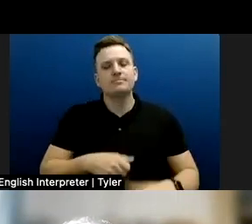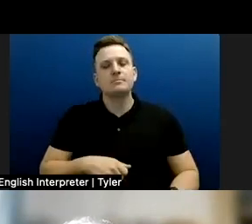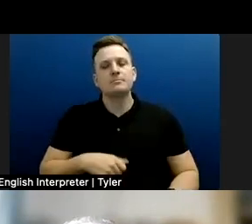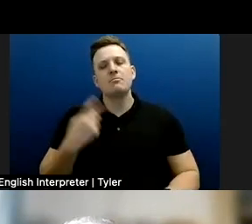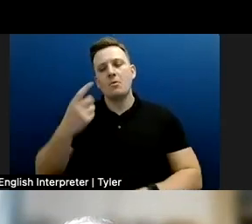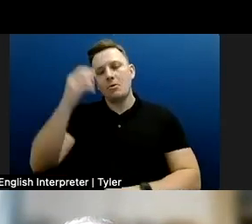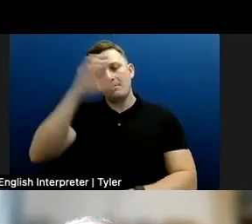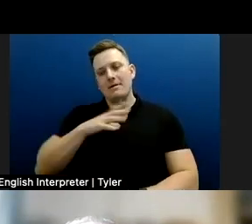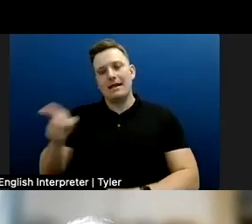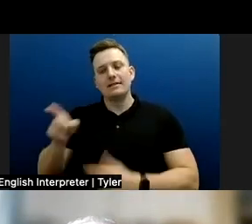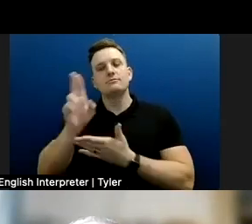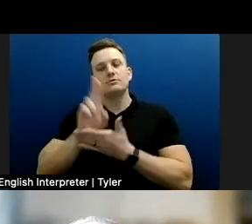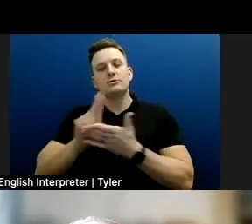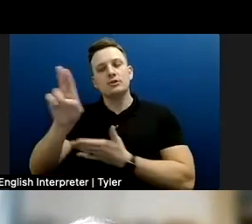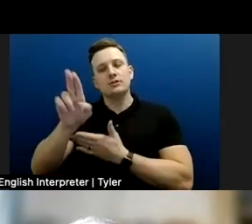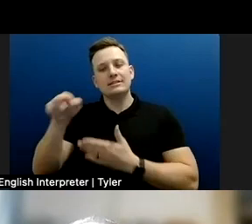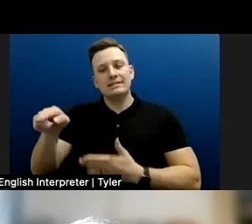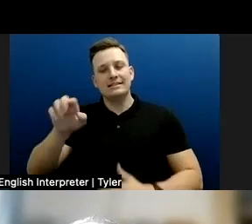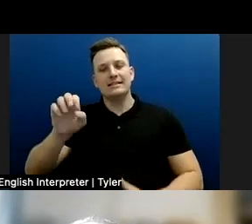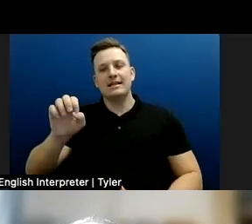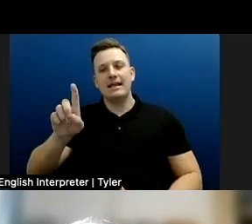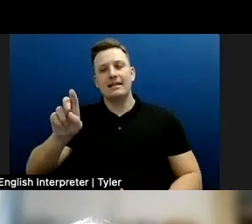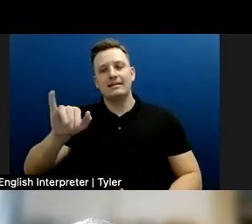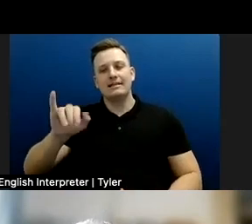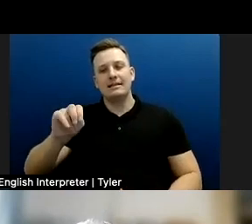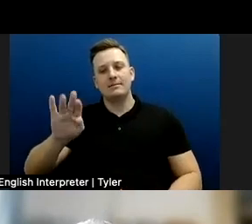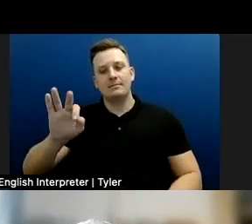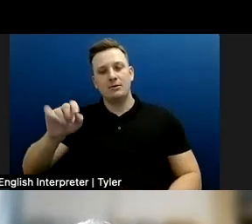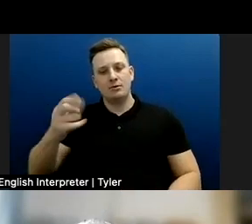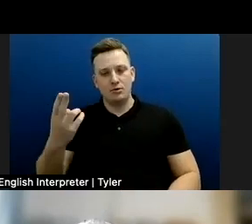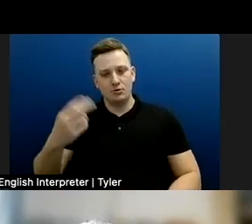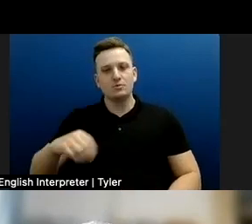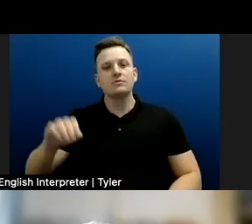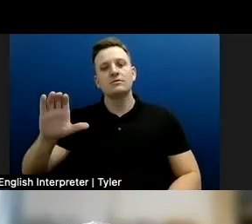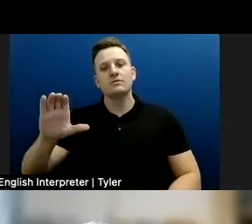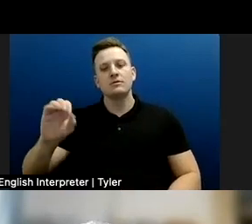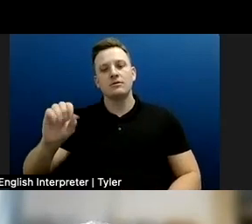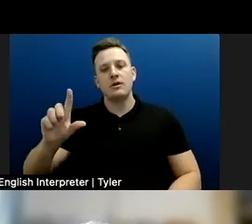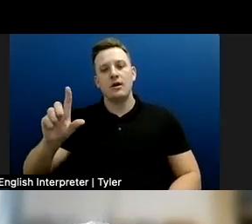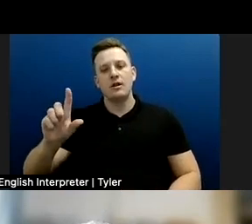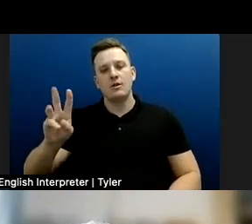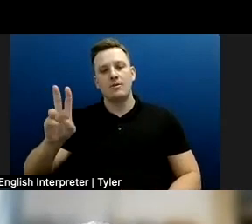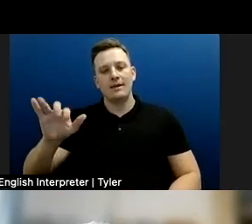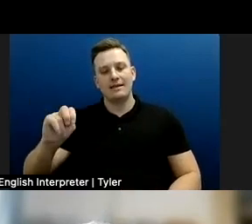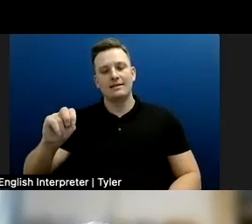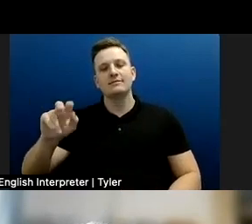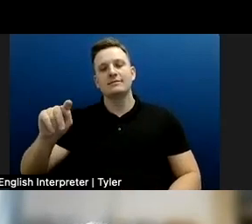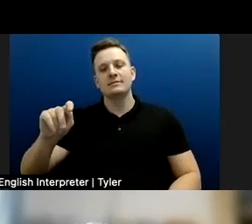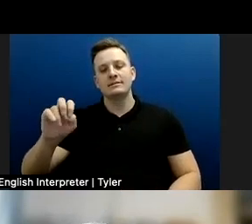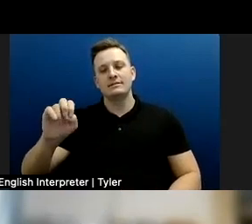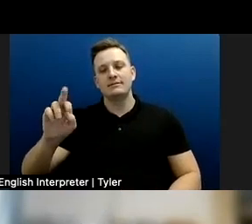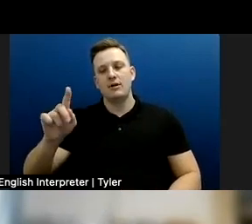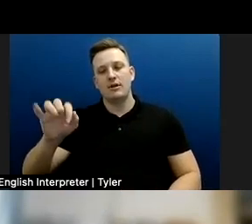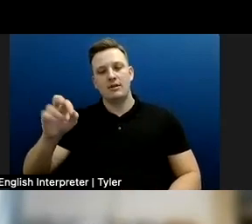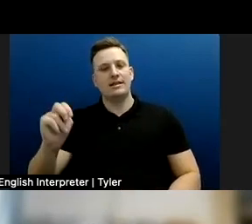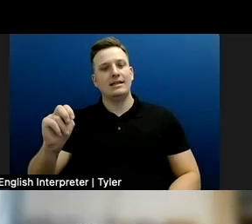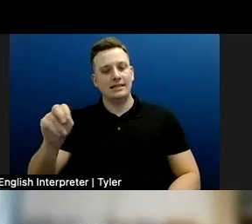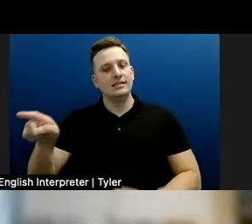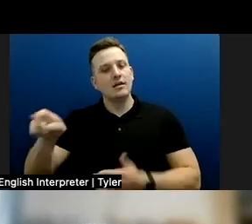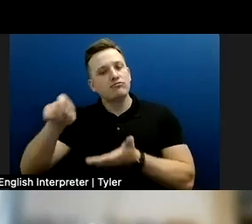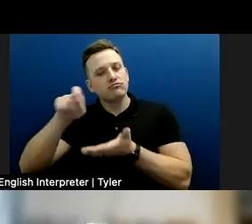man who works at the University of Edinburgh, Colwyn Trevarthen, and he's written an awful lot about these